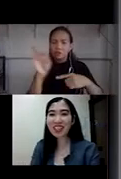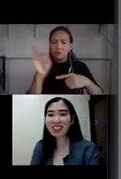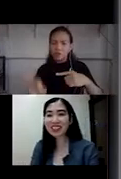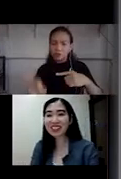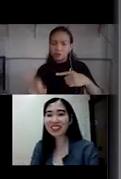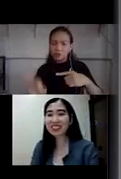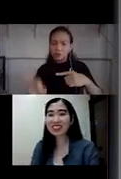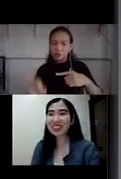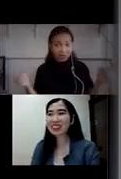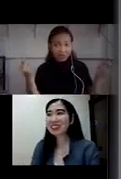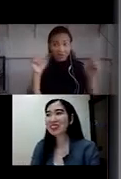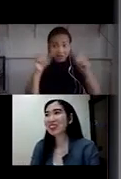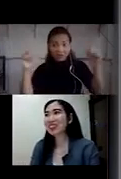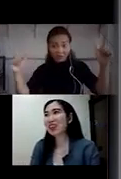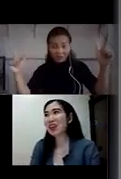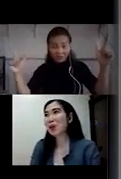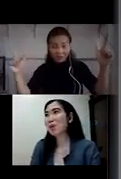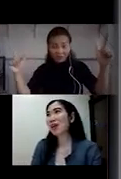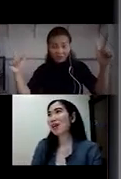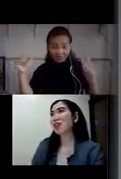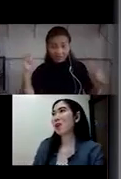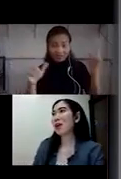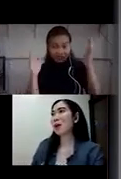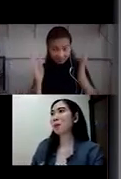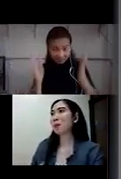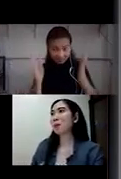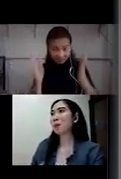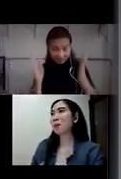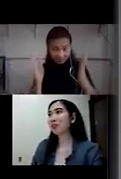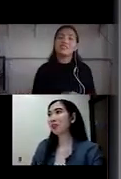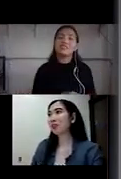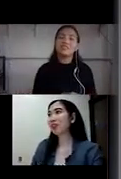right? Tama ba? Ano ba?